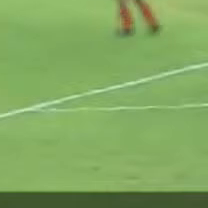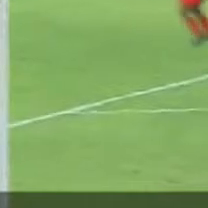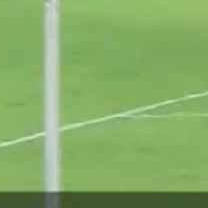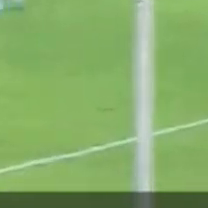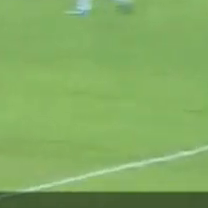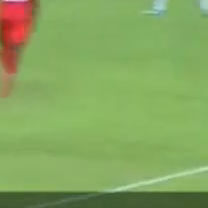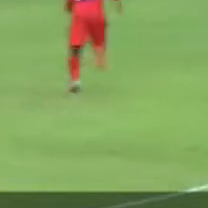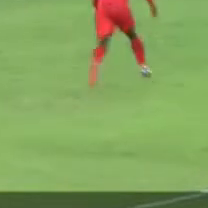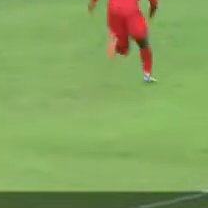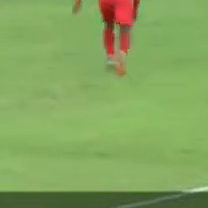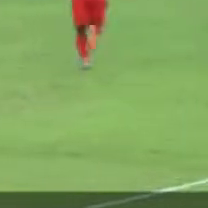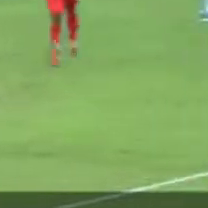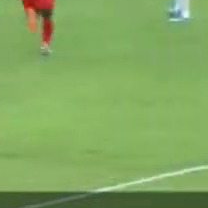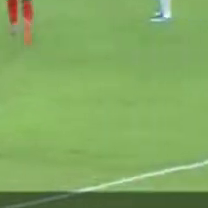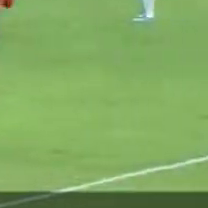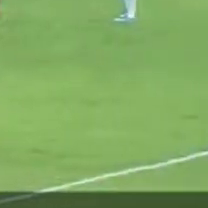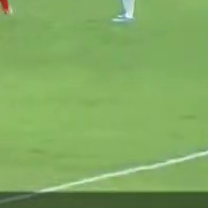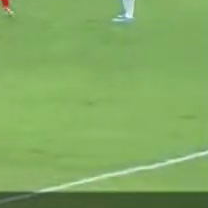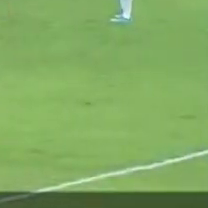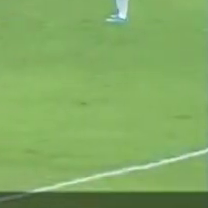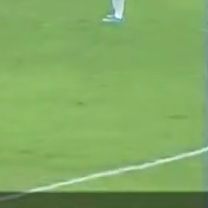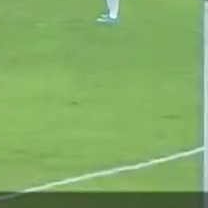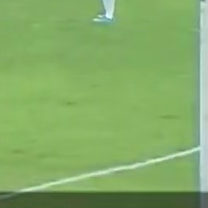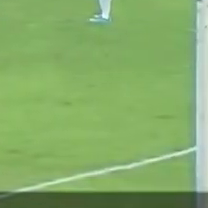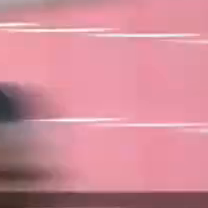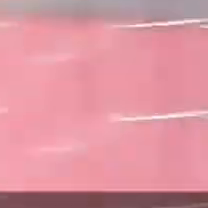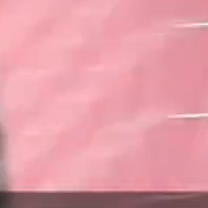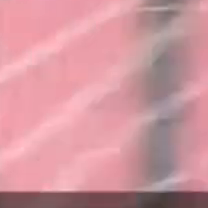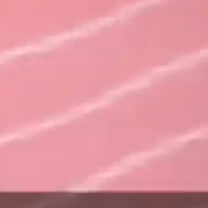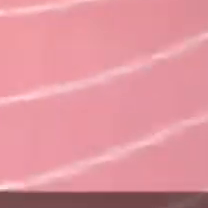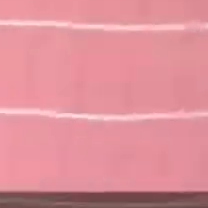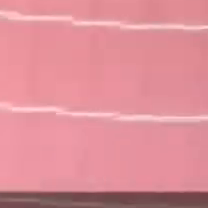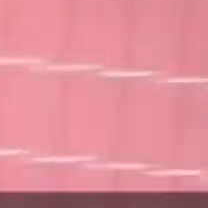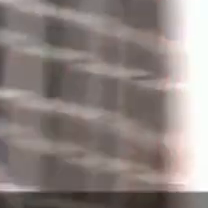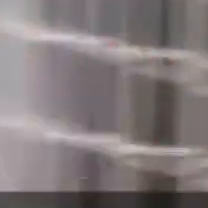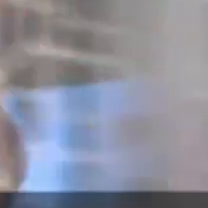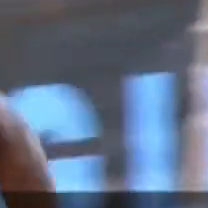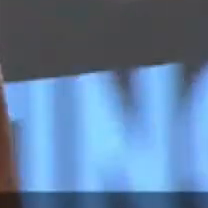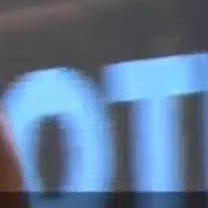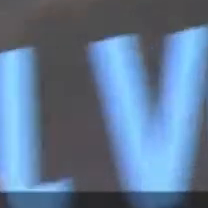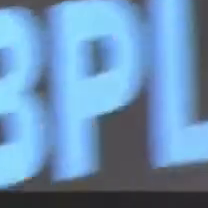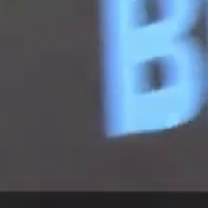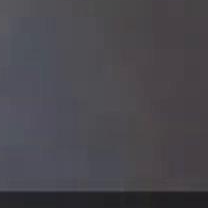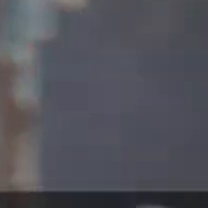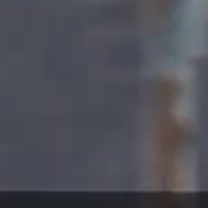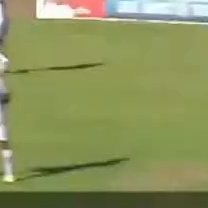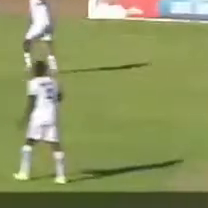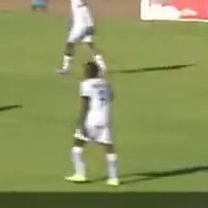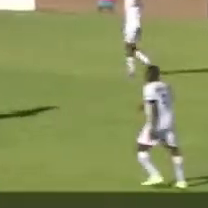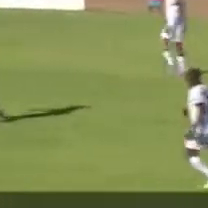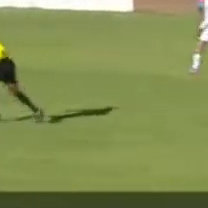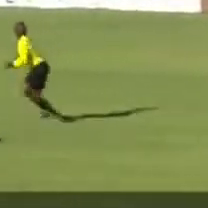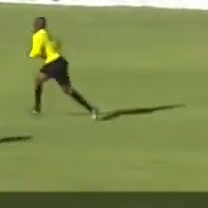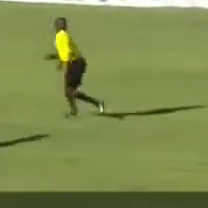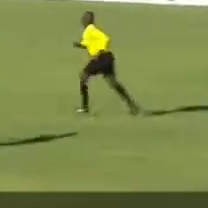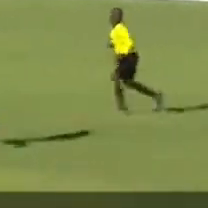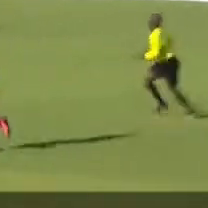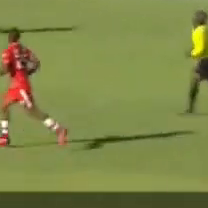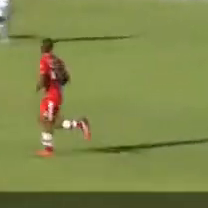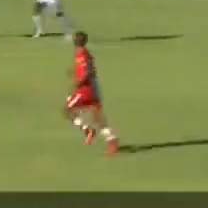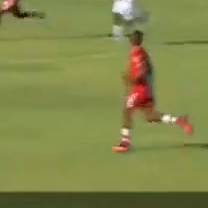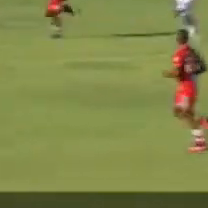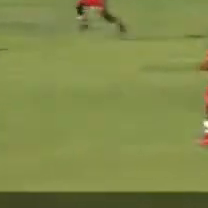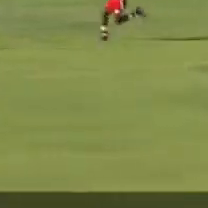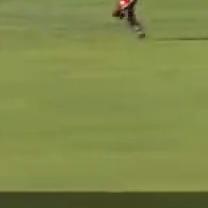in the last 5, collecting only 2 points from draws against Nico United and Tafik. Nelson Setswana's side are currently 10th with 24